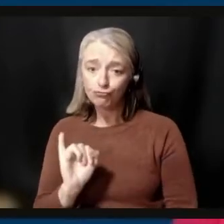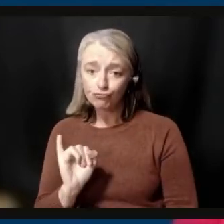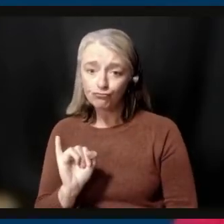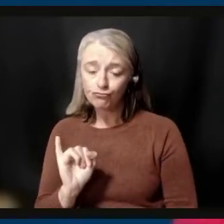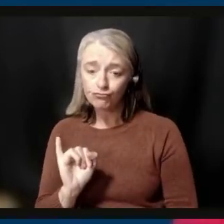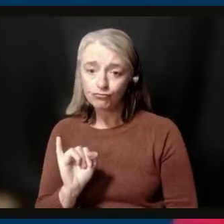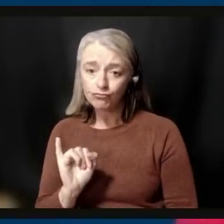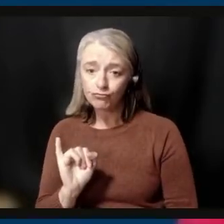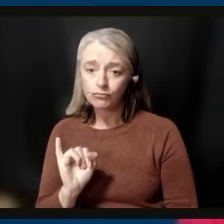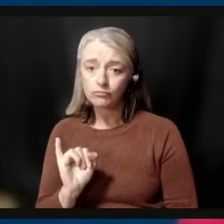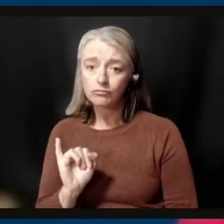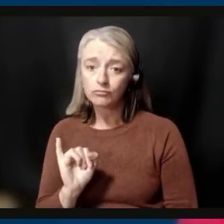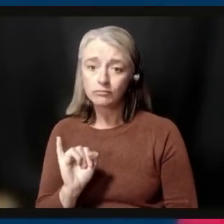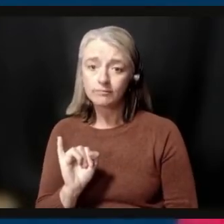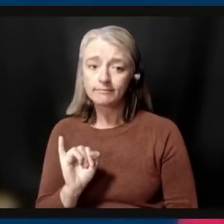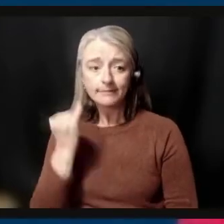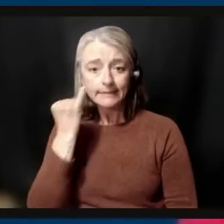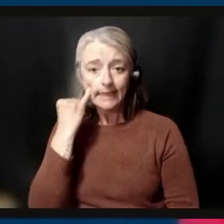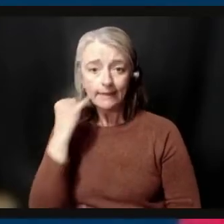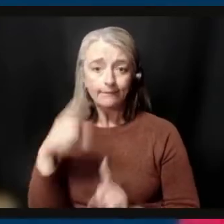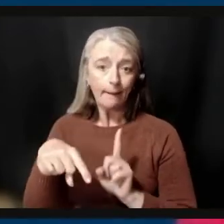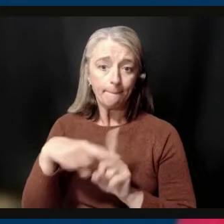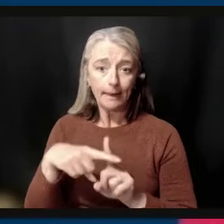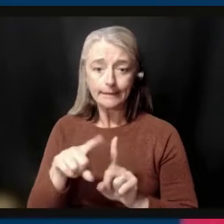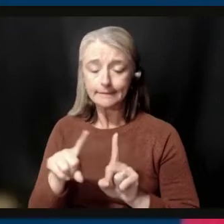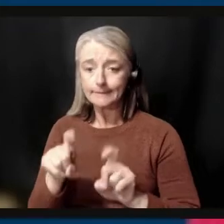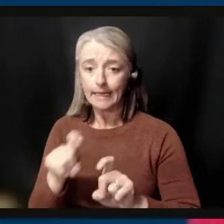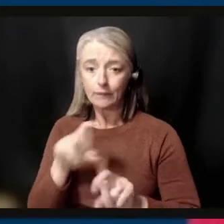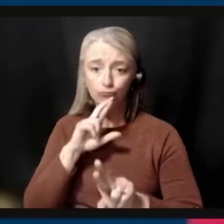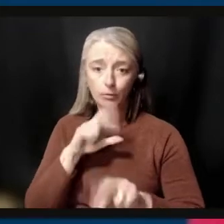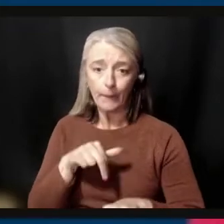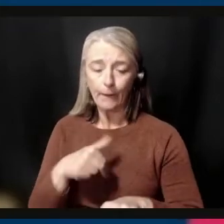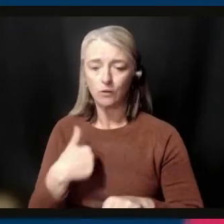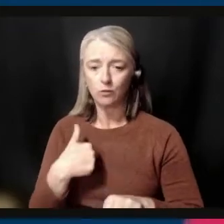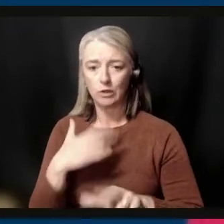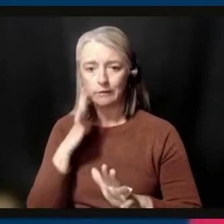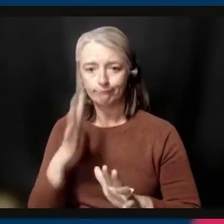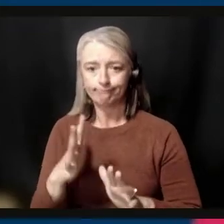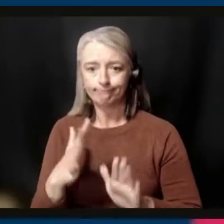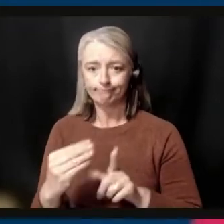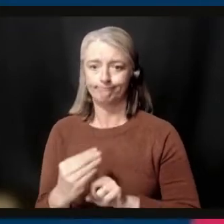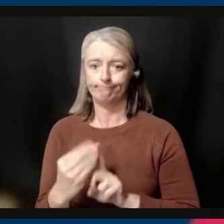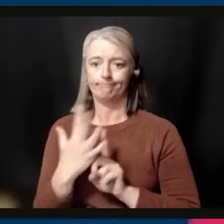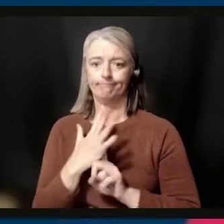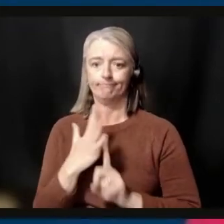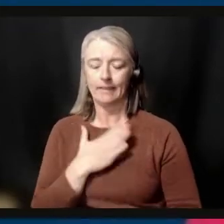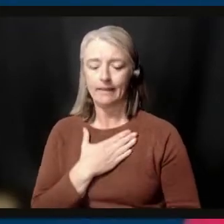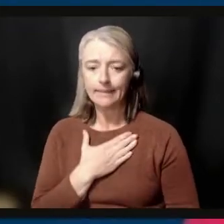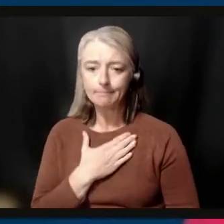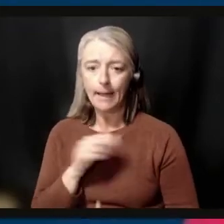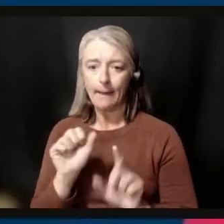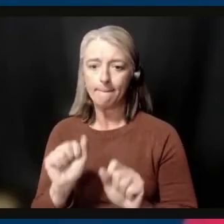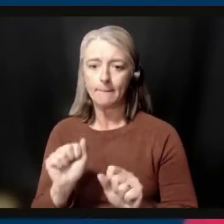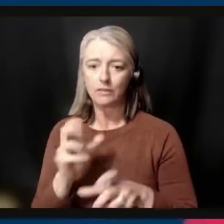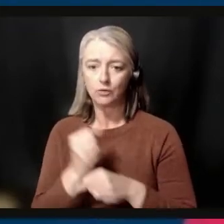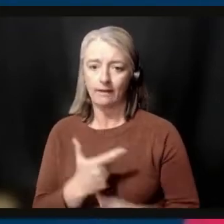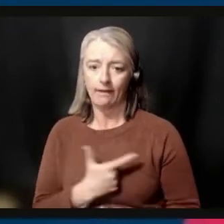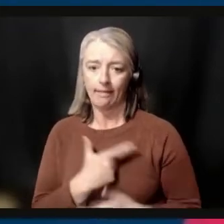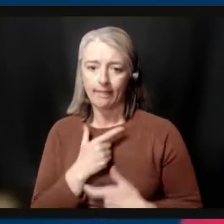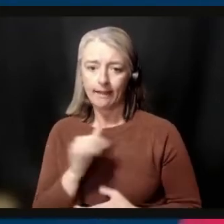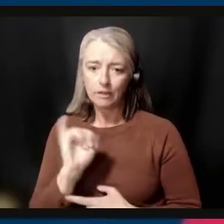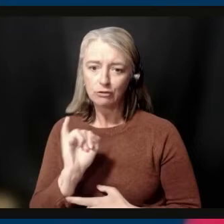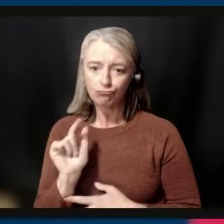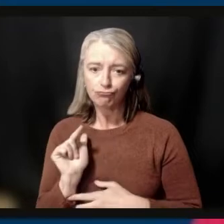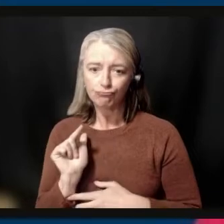that if I got a positive test result, that it would impact my ability to get life insurance later